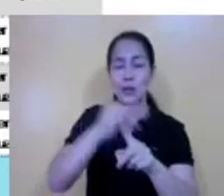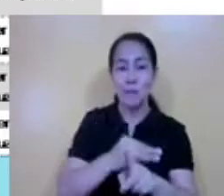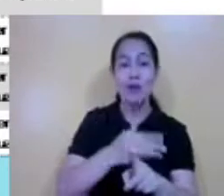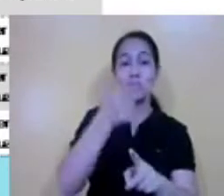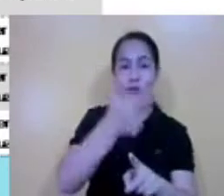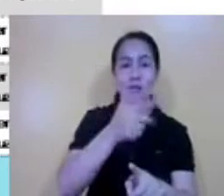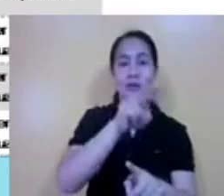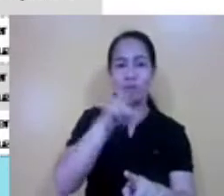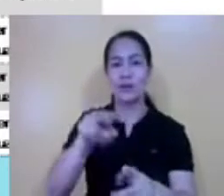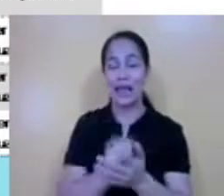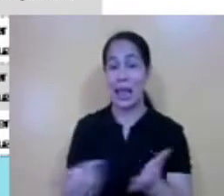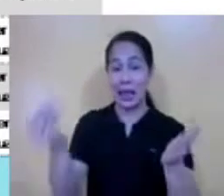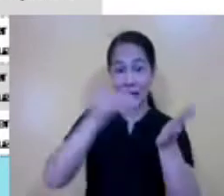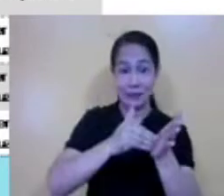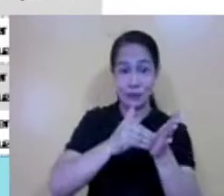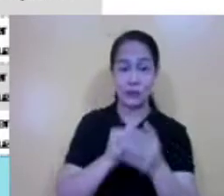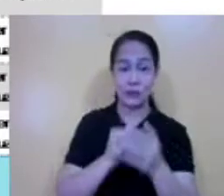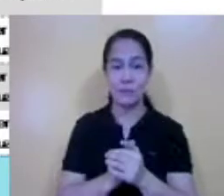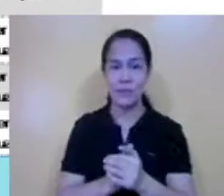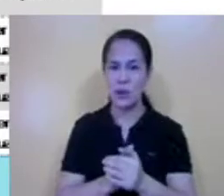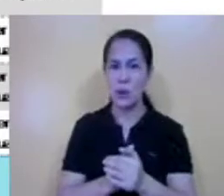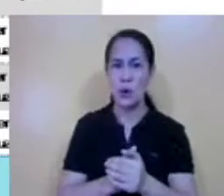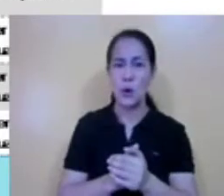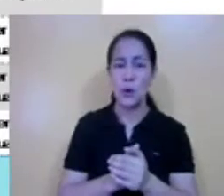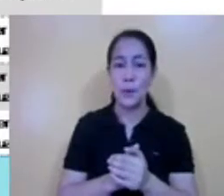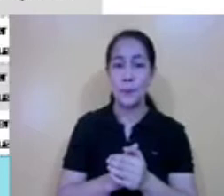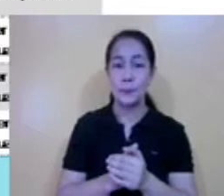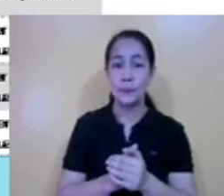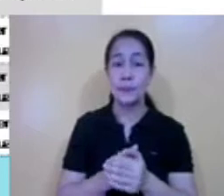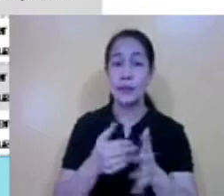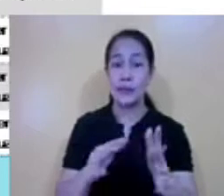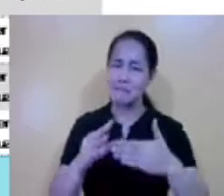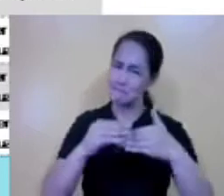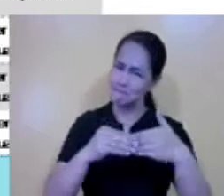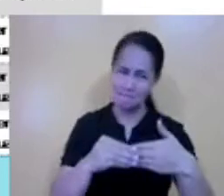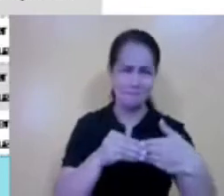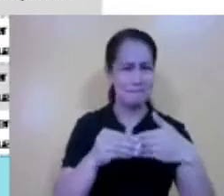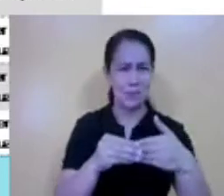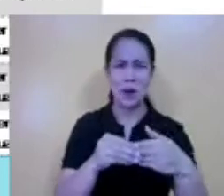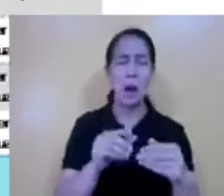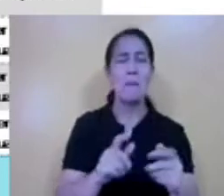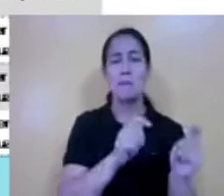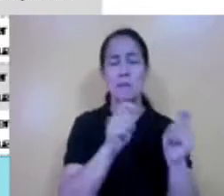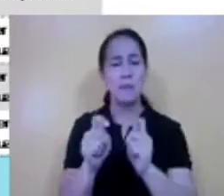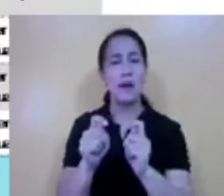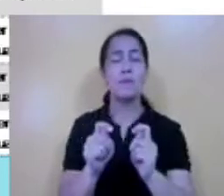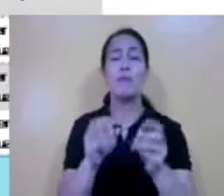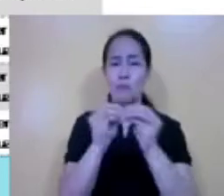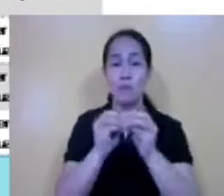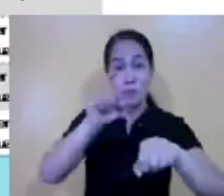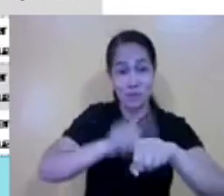Again, to allow for flexibility for our teachers to have more time in, or